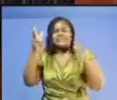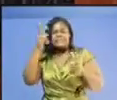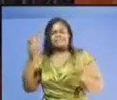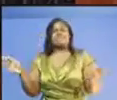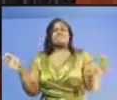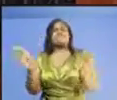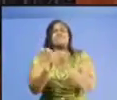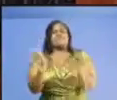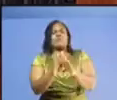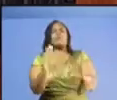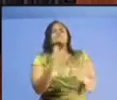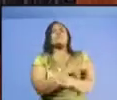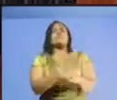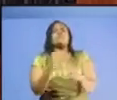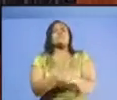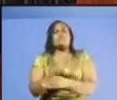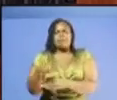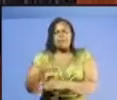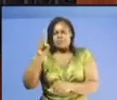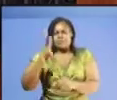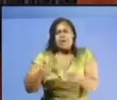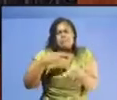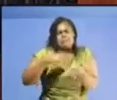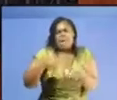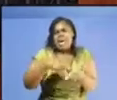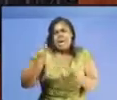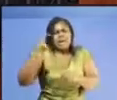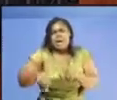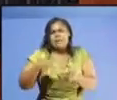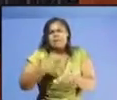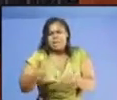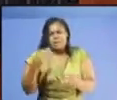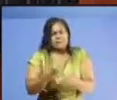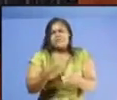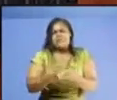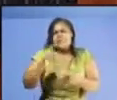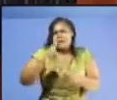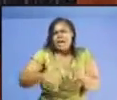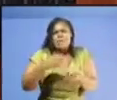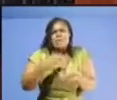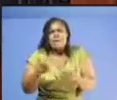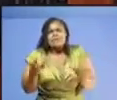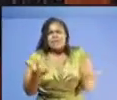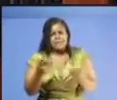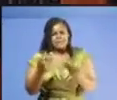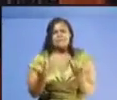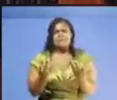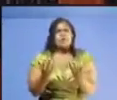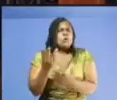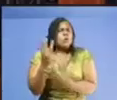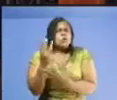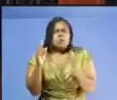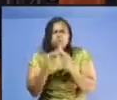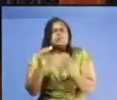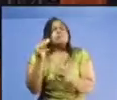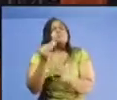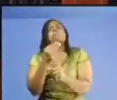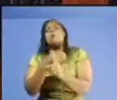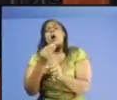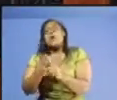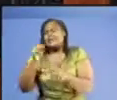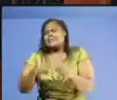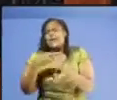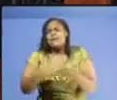down your business and you can't pay the rent and you can't buy the food and you can't pay the mortgage? Blessed is